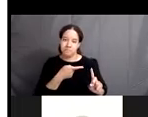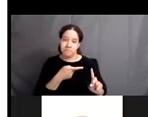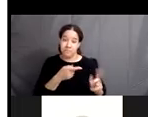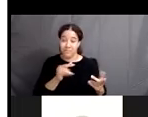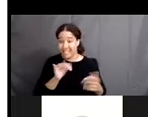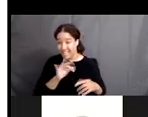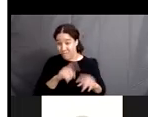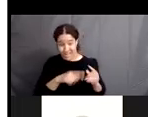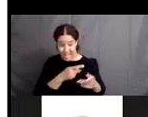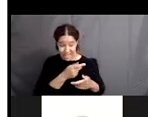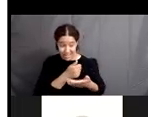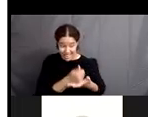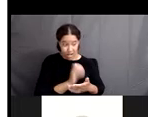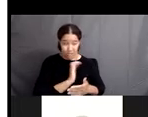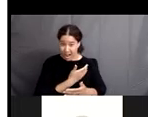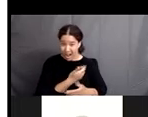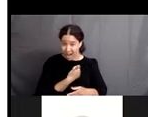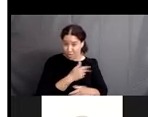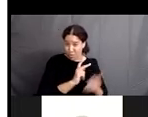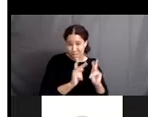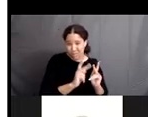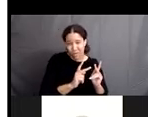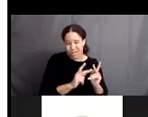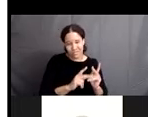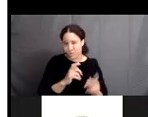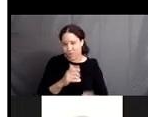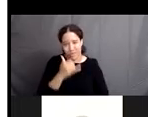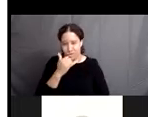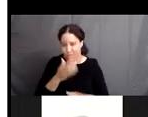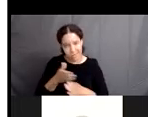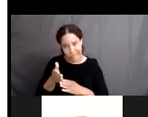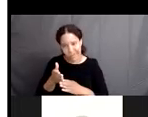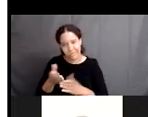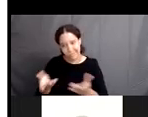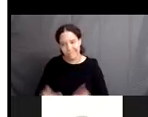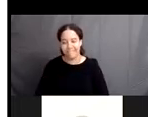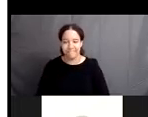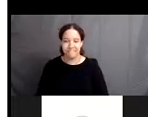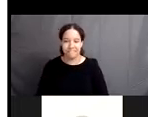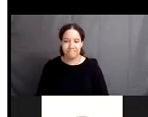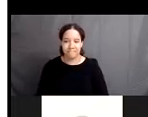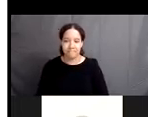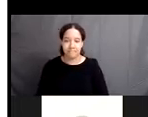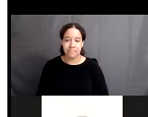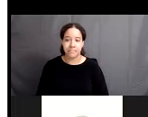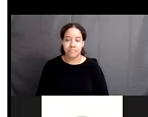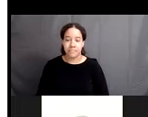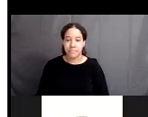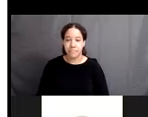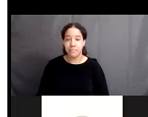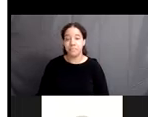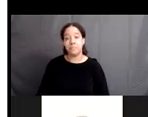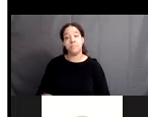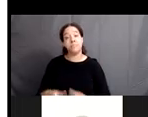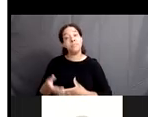right business, So, and another thing I'd like to bring up too is there is some accountability